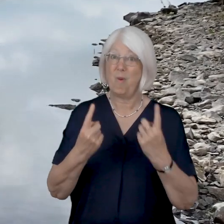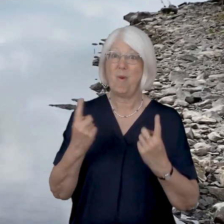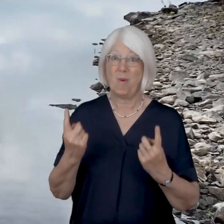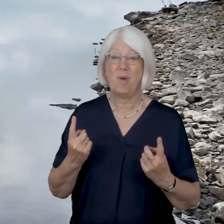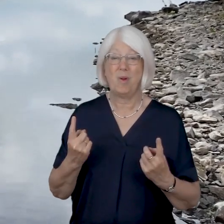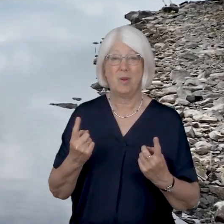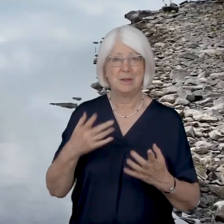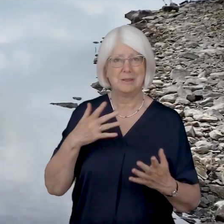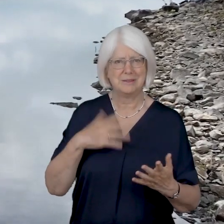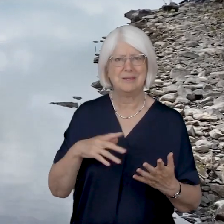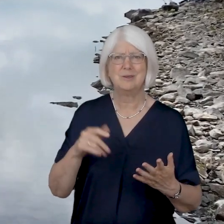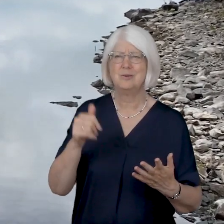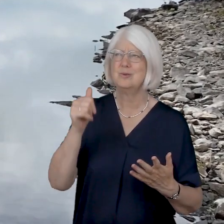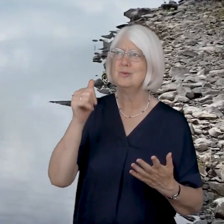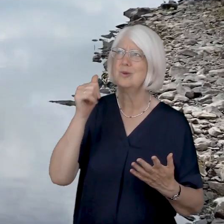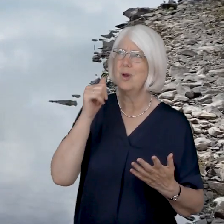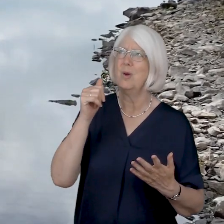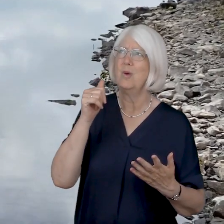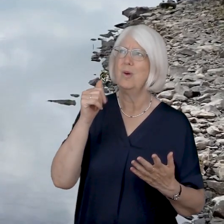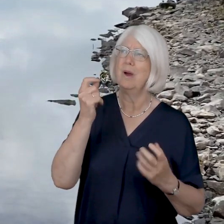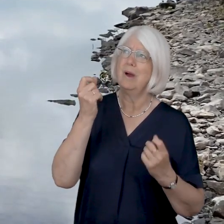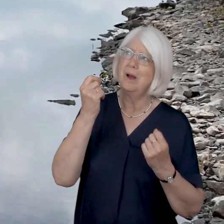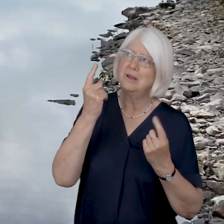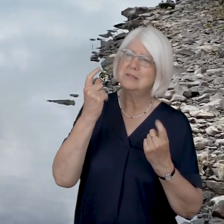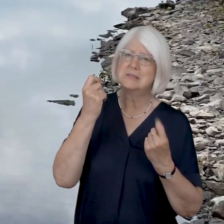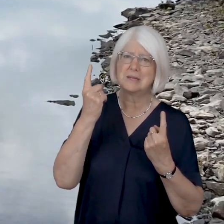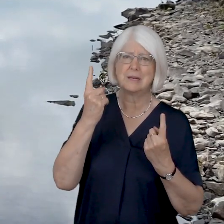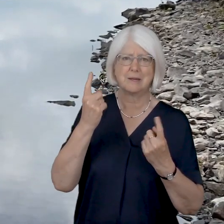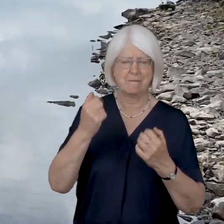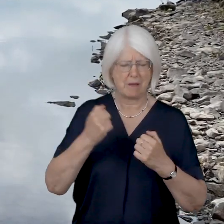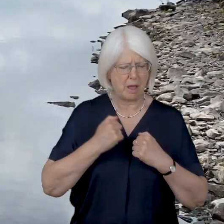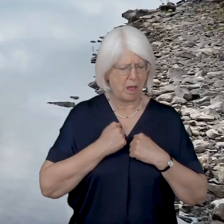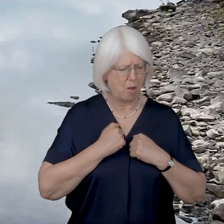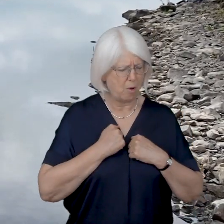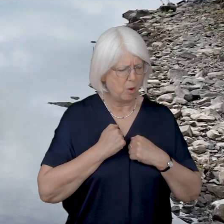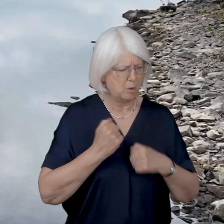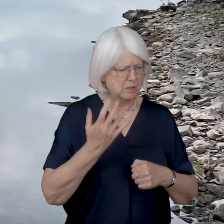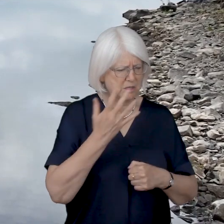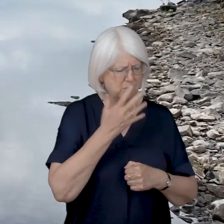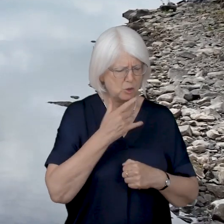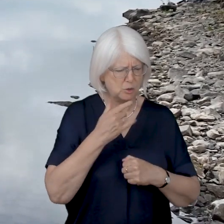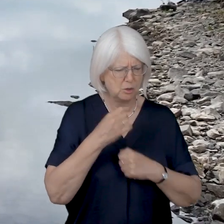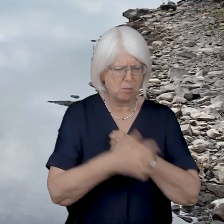needing to know our understanding of our own poverty of spirit,